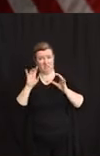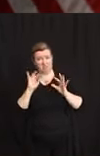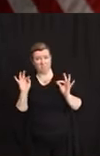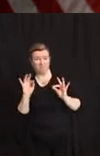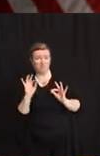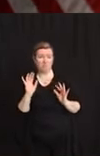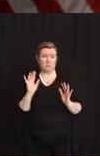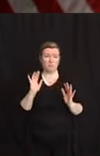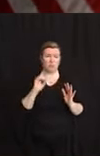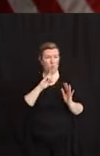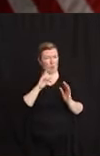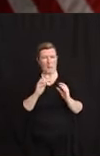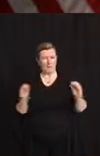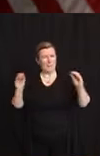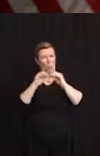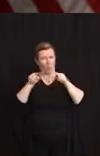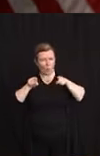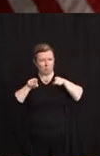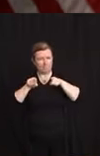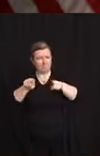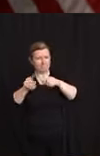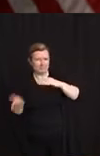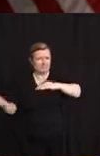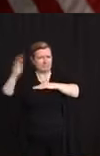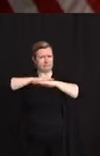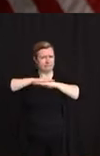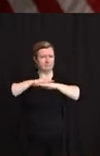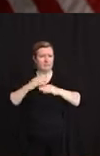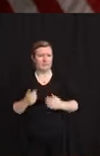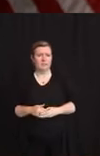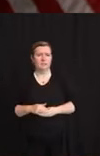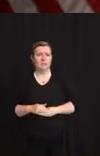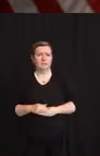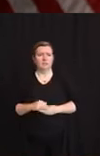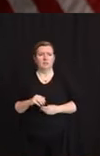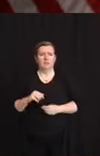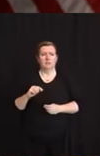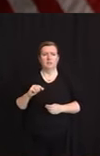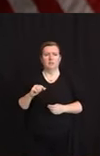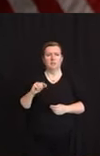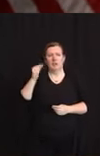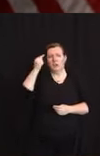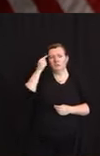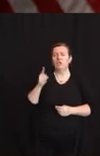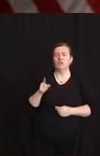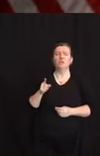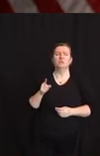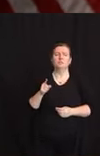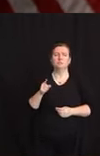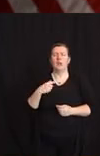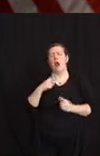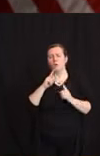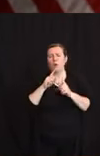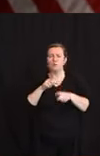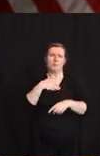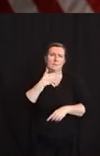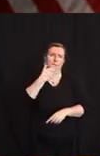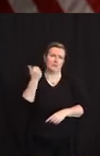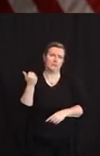Yep. Obviously, there are experts here who are more qualified to answer that, but I'll give you at least a quick perspective. I've got